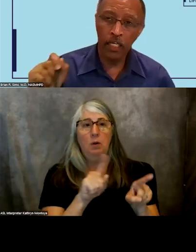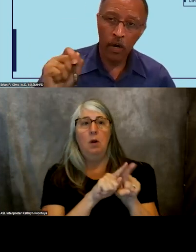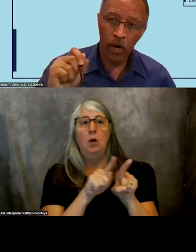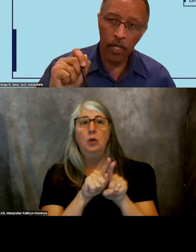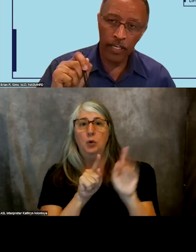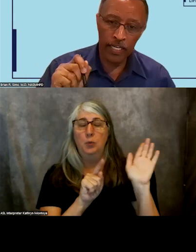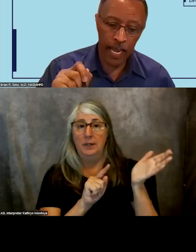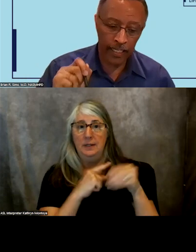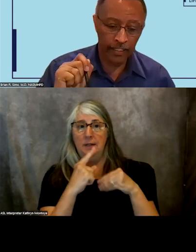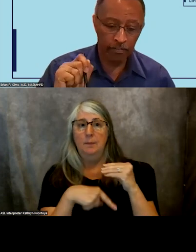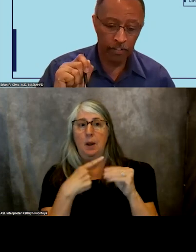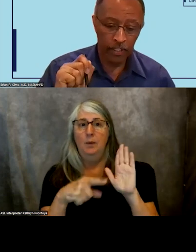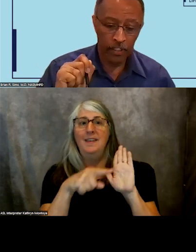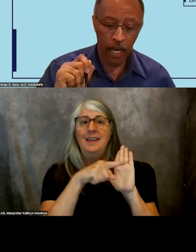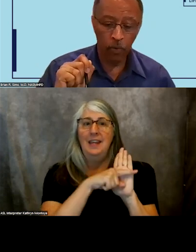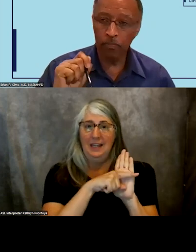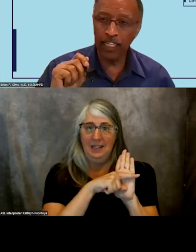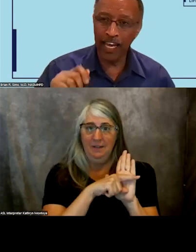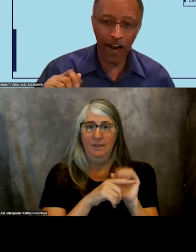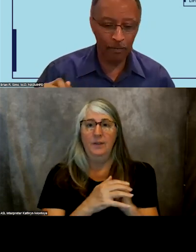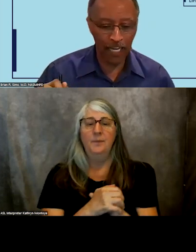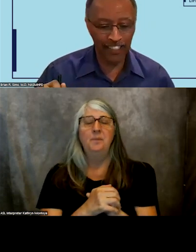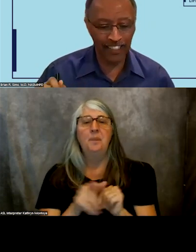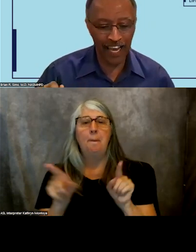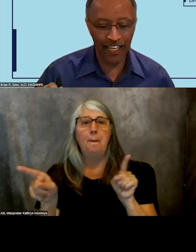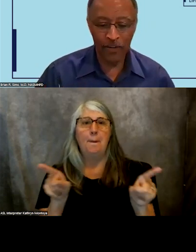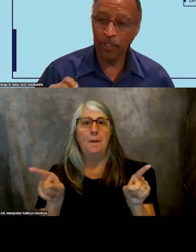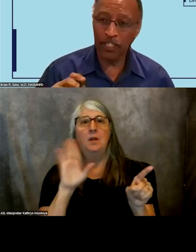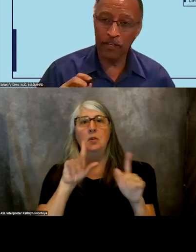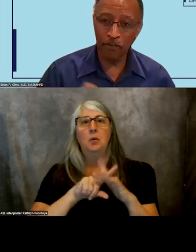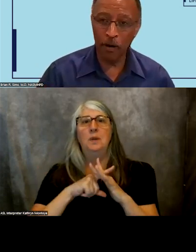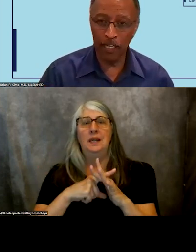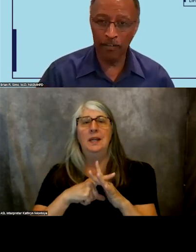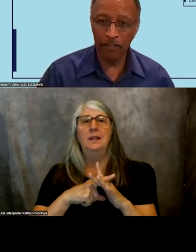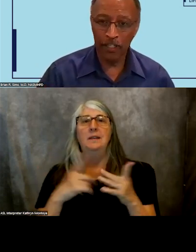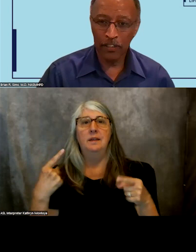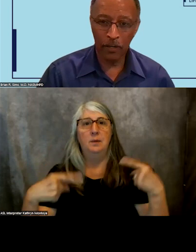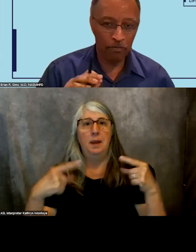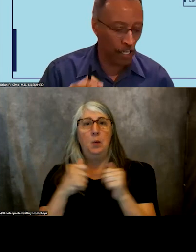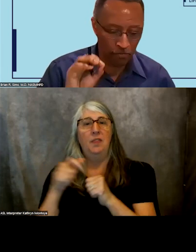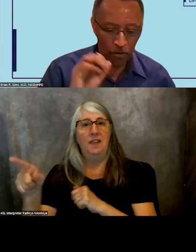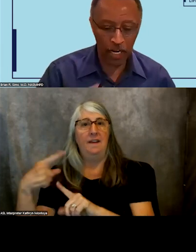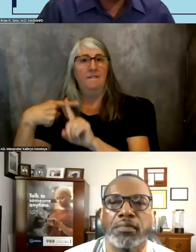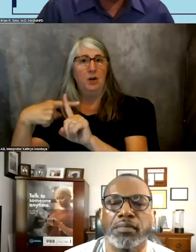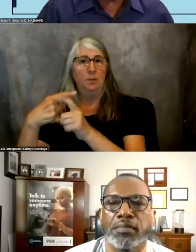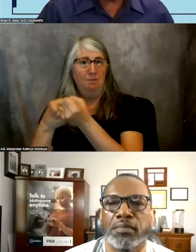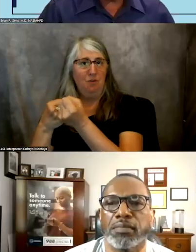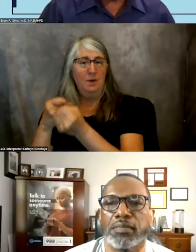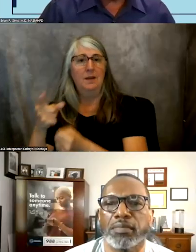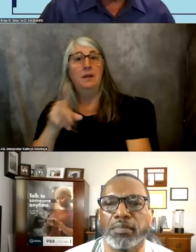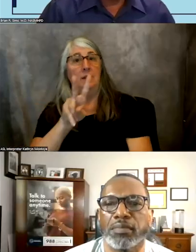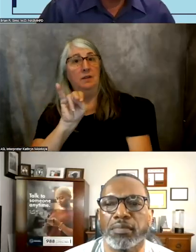present on the negative. Now, we'll begin our debate today with the affirmative. So Vic, if you'll come